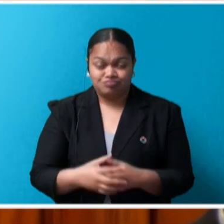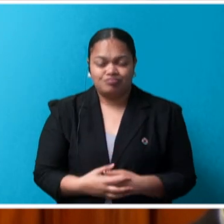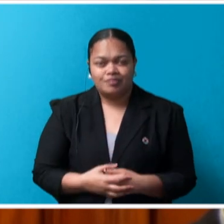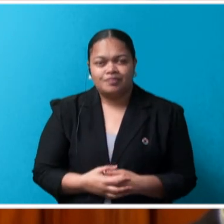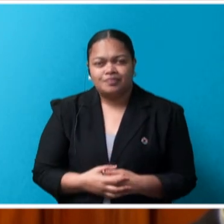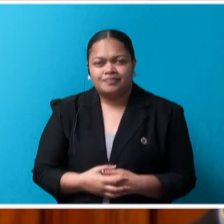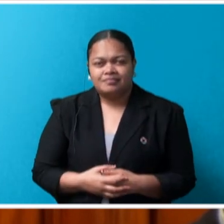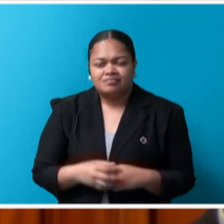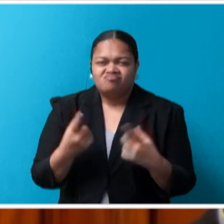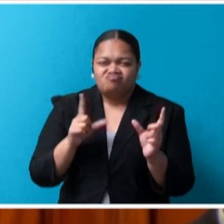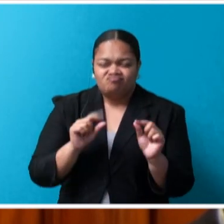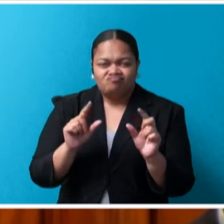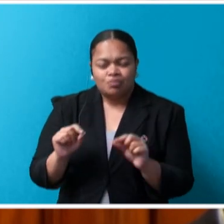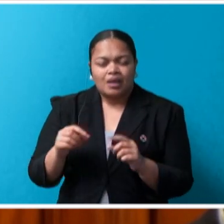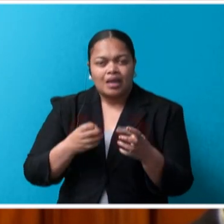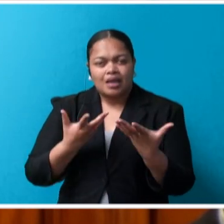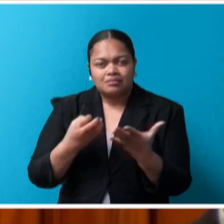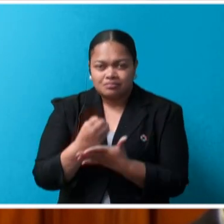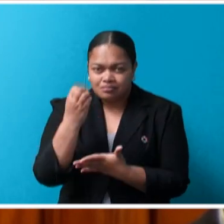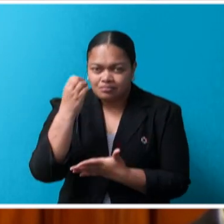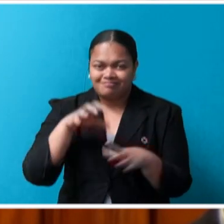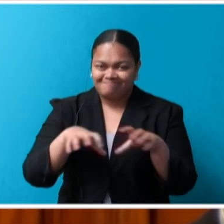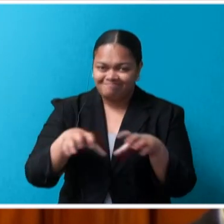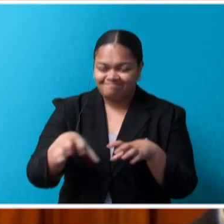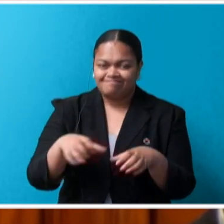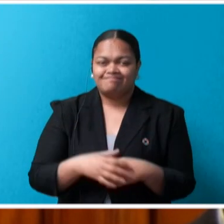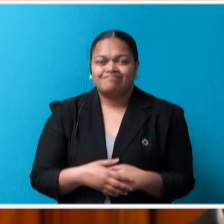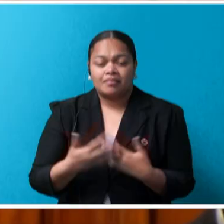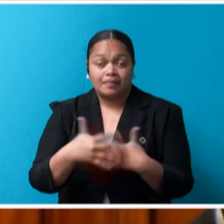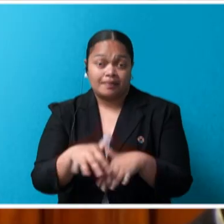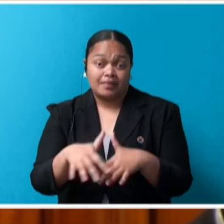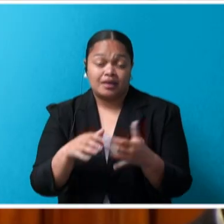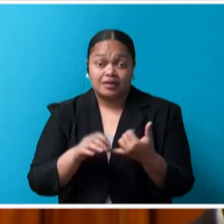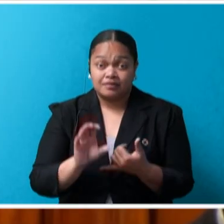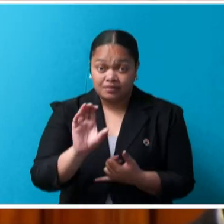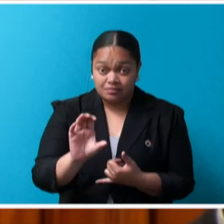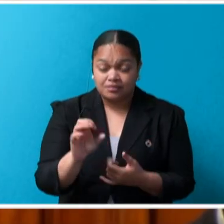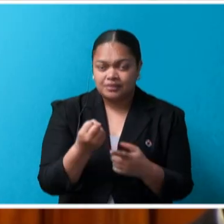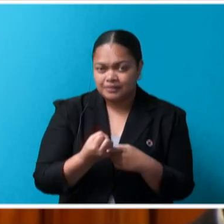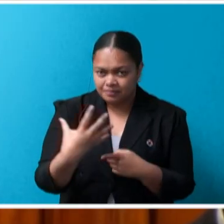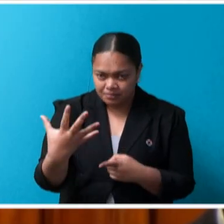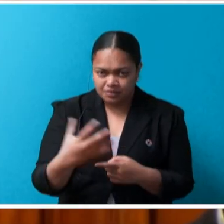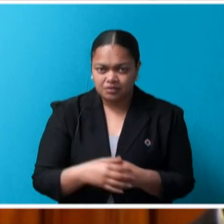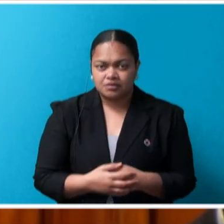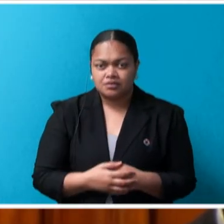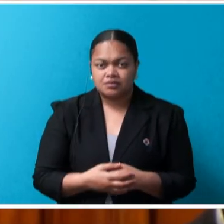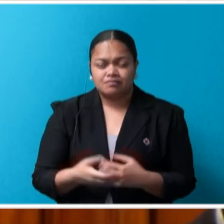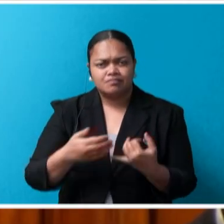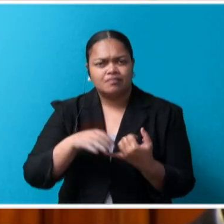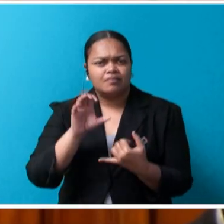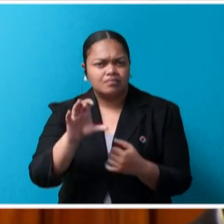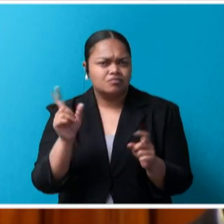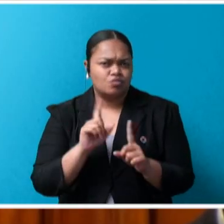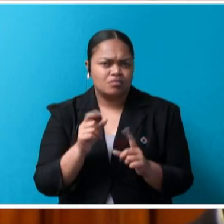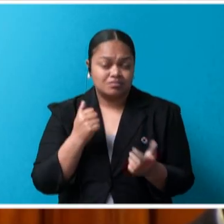stimulating economic activity through strategic public investment and expenditure. Such investment supports